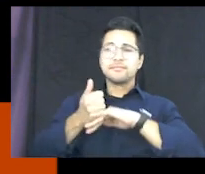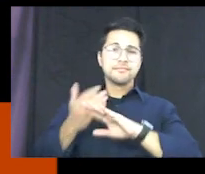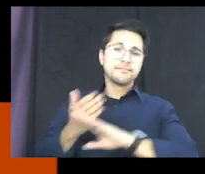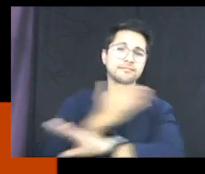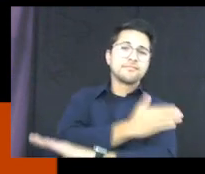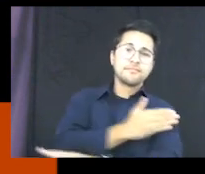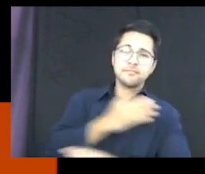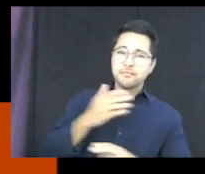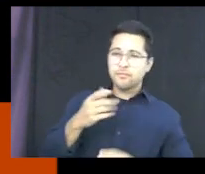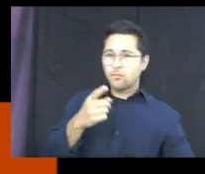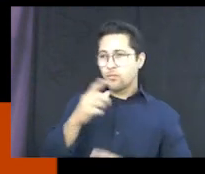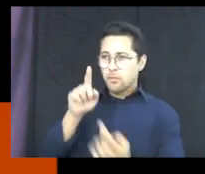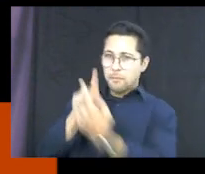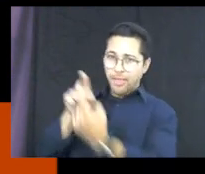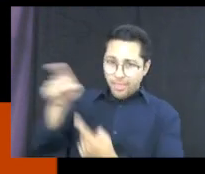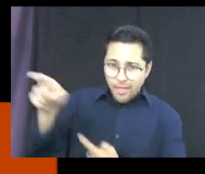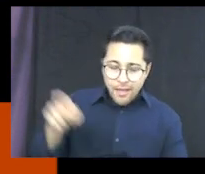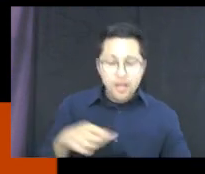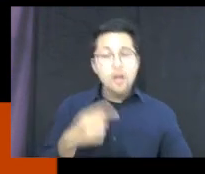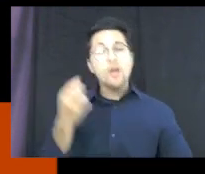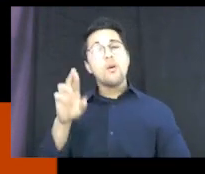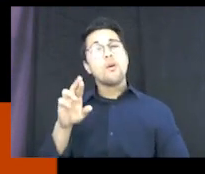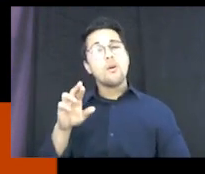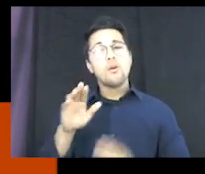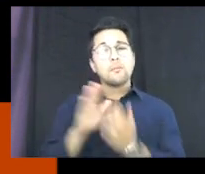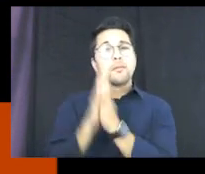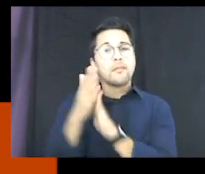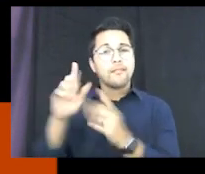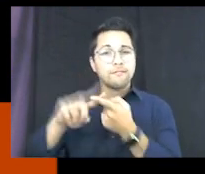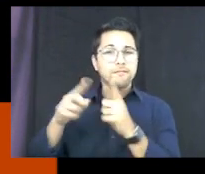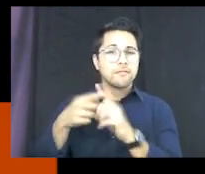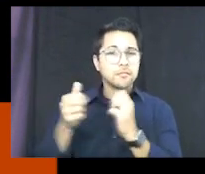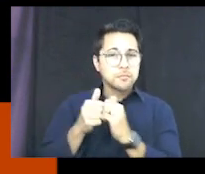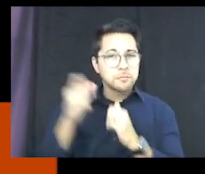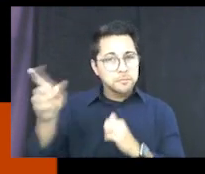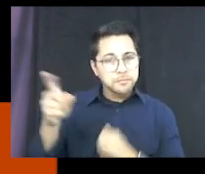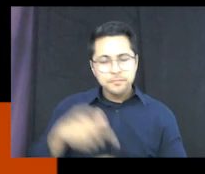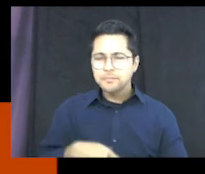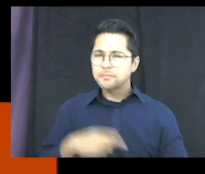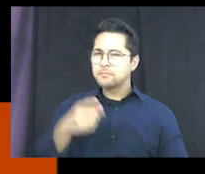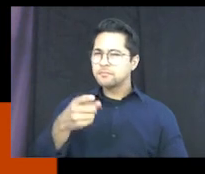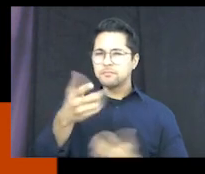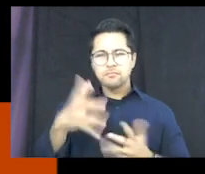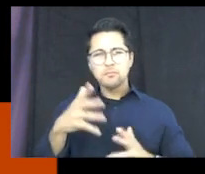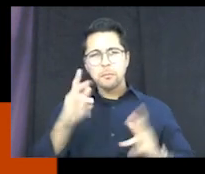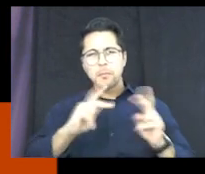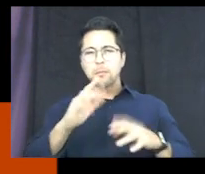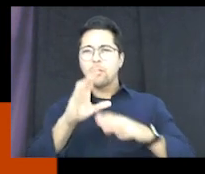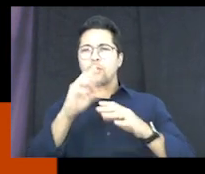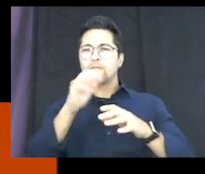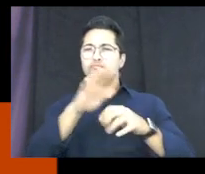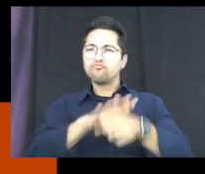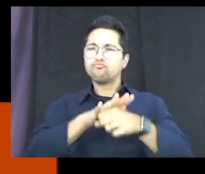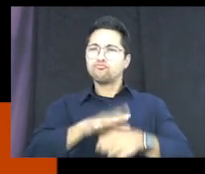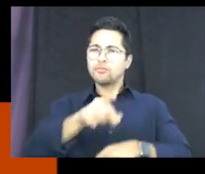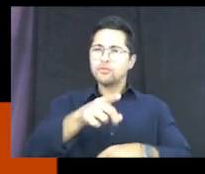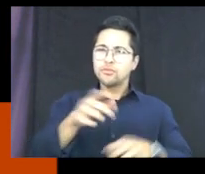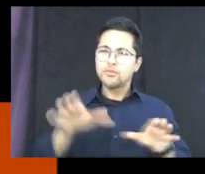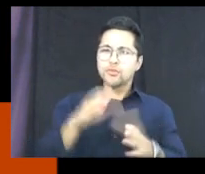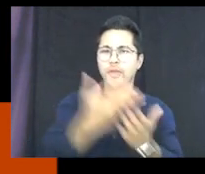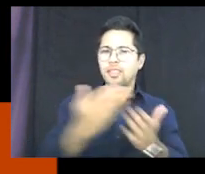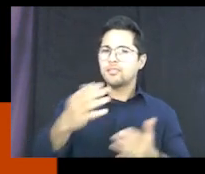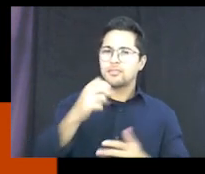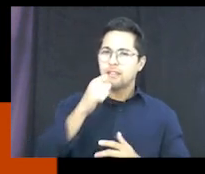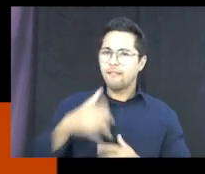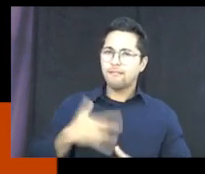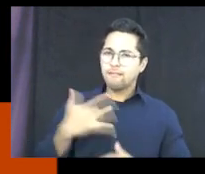other person and/or became friends with them. You wouldn't want people pressuring you to do things that make you